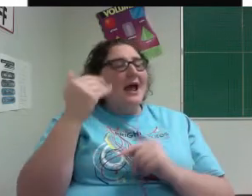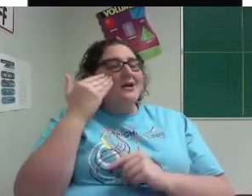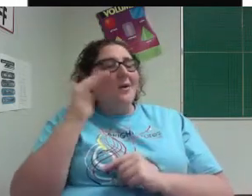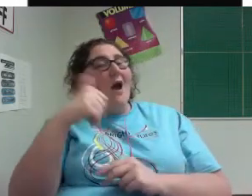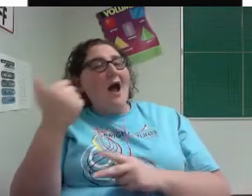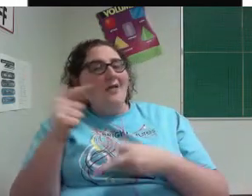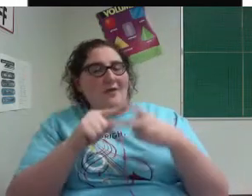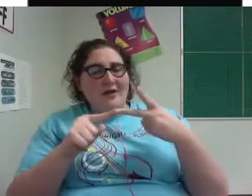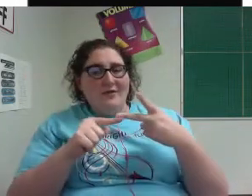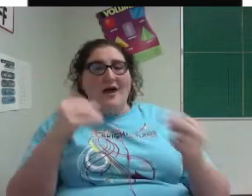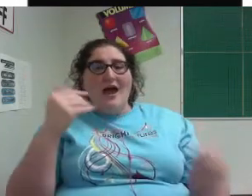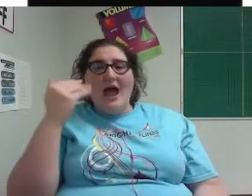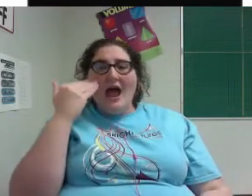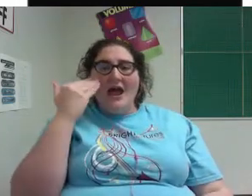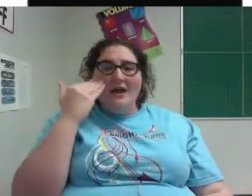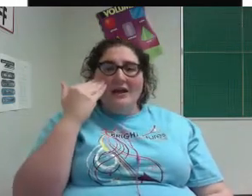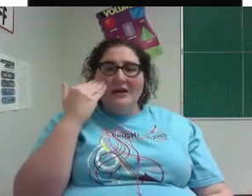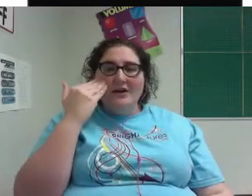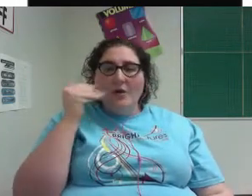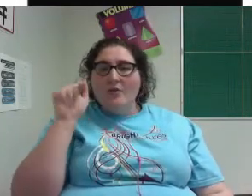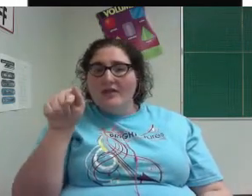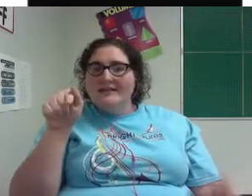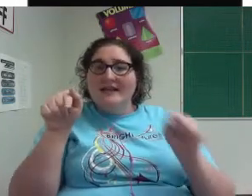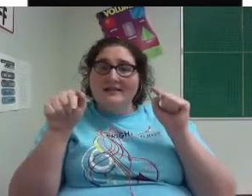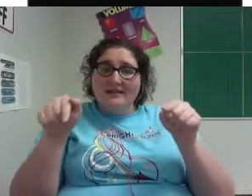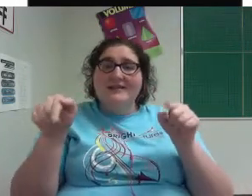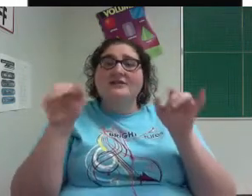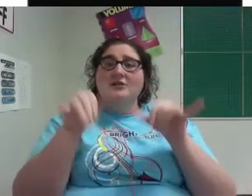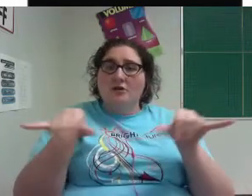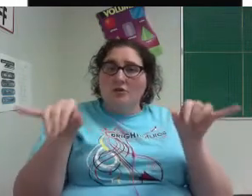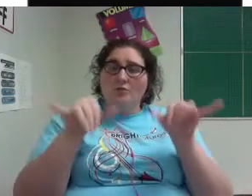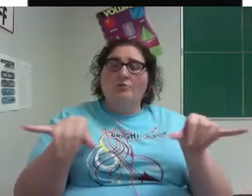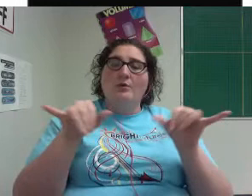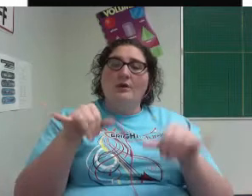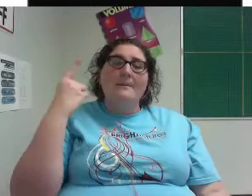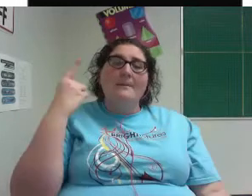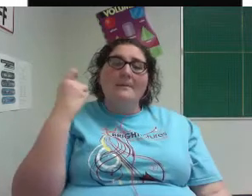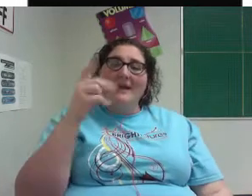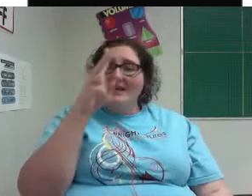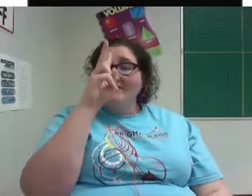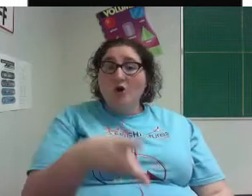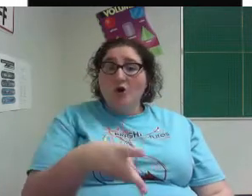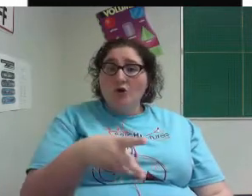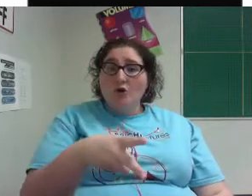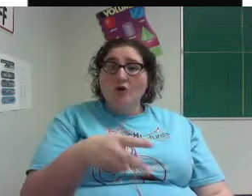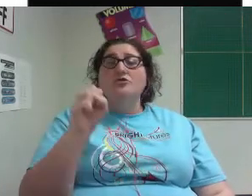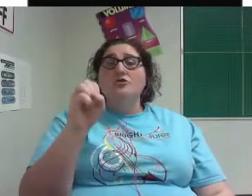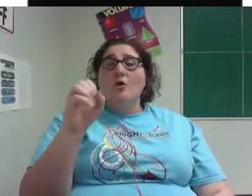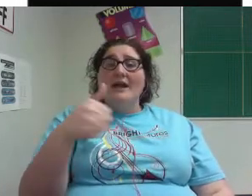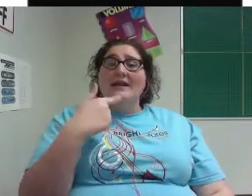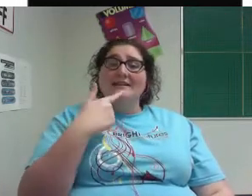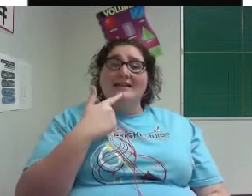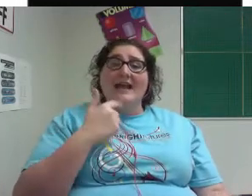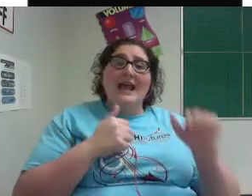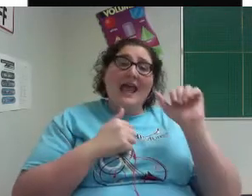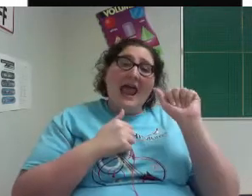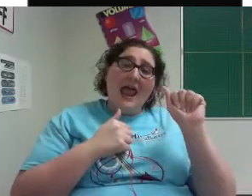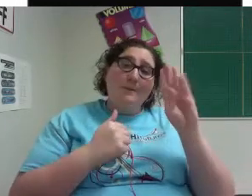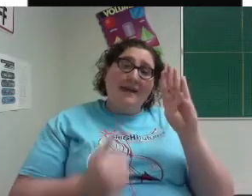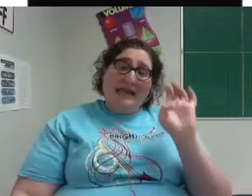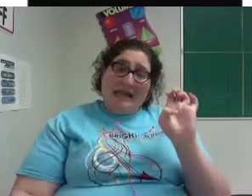another angle. I know this angle is congruent to this angle because of vertical angles. So I can say